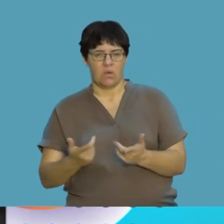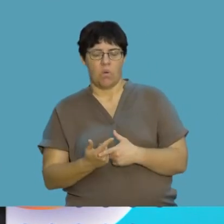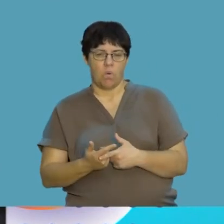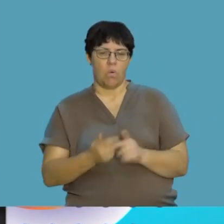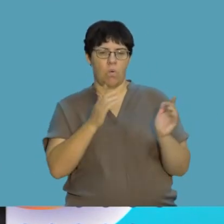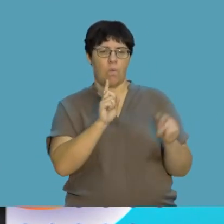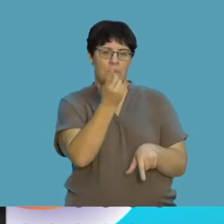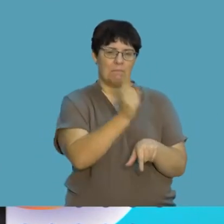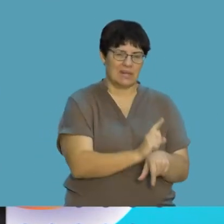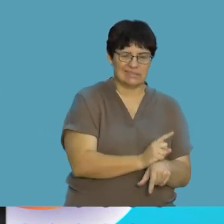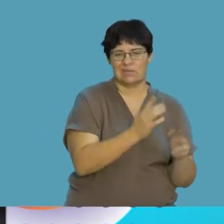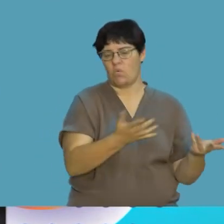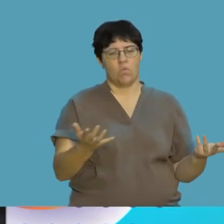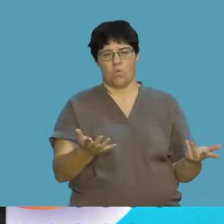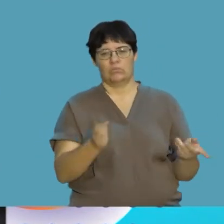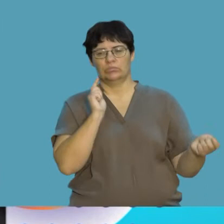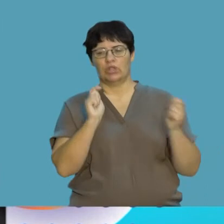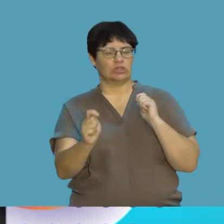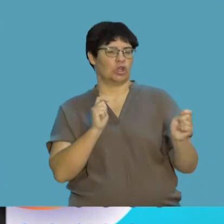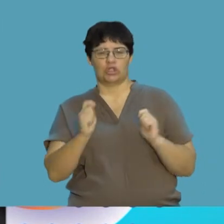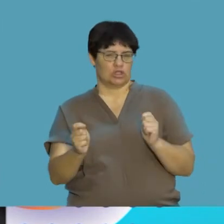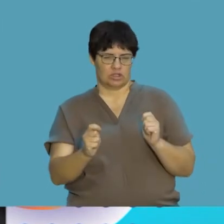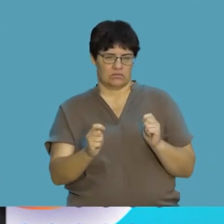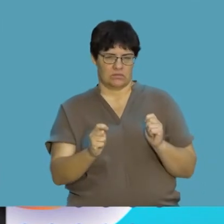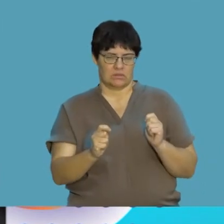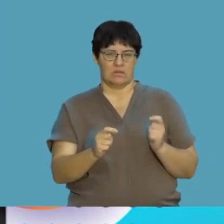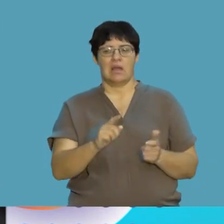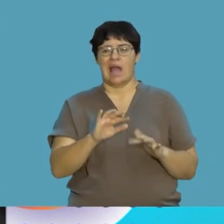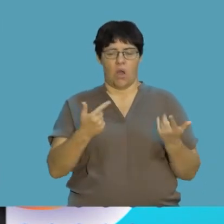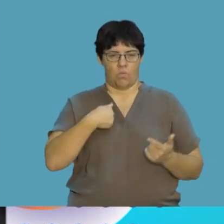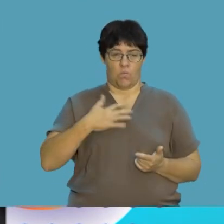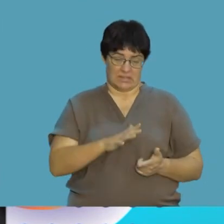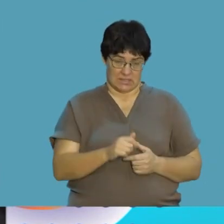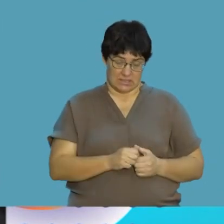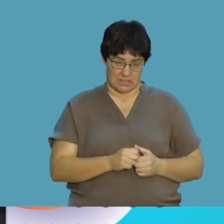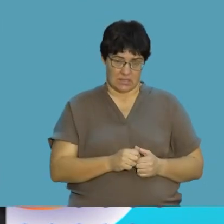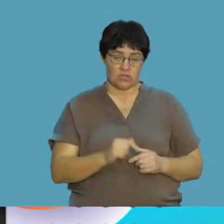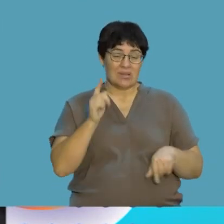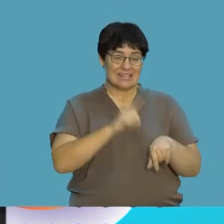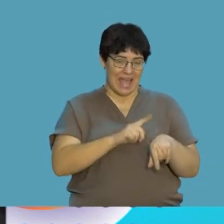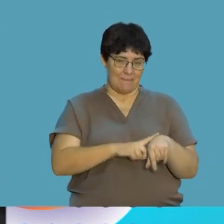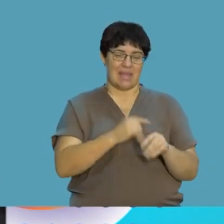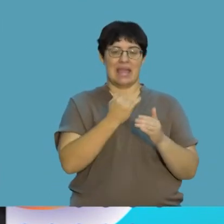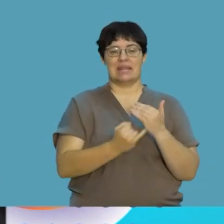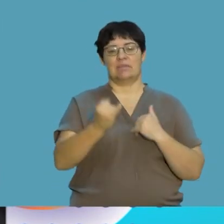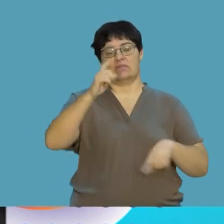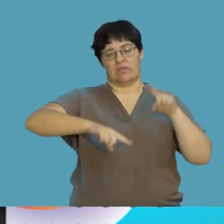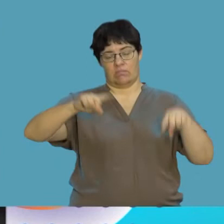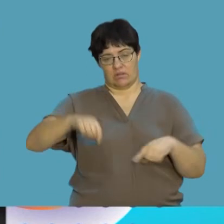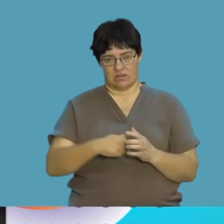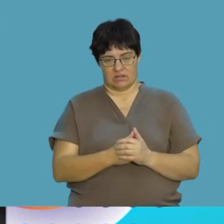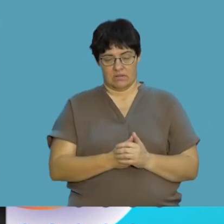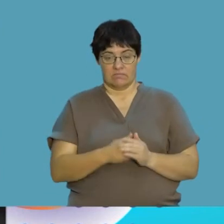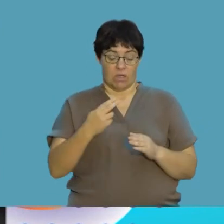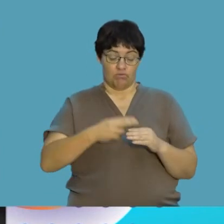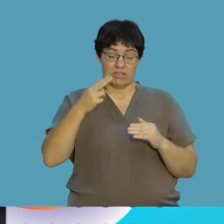that's for us to decide. We can change that, we can manipulate that. Hence we are saying time becomes our independent variable. And then as a result